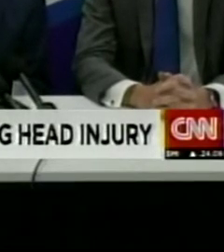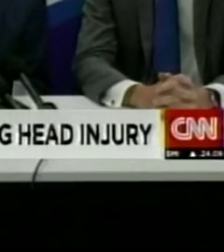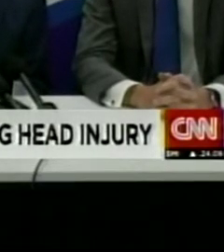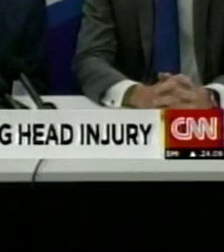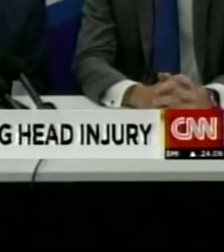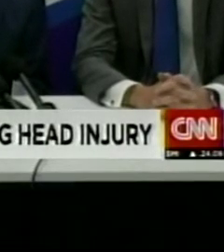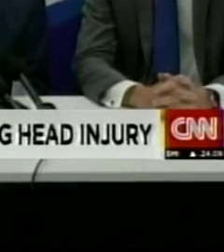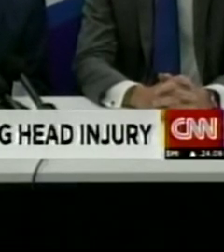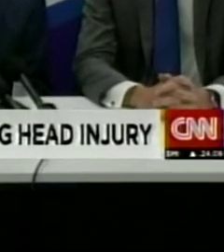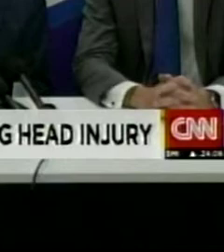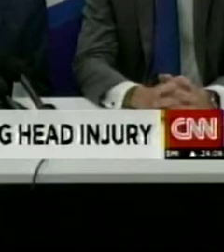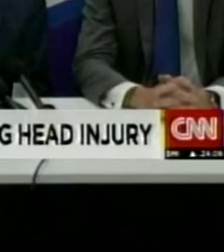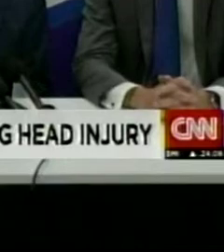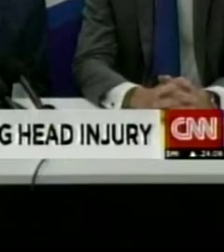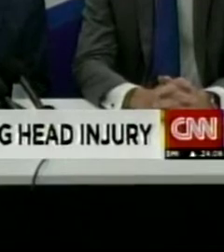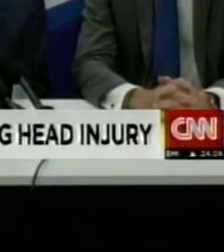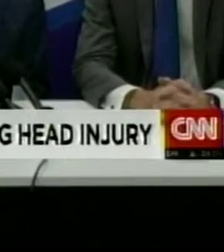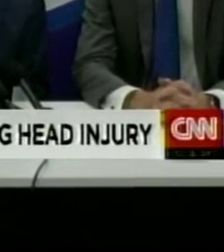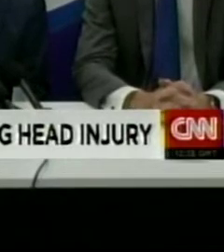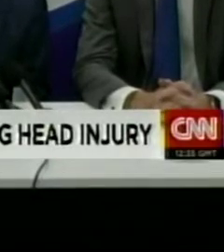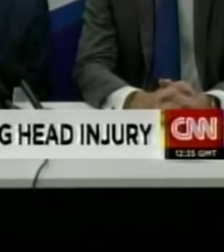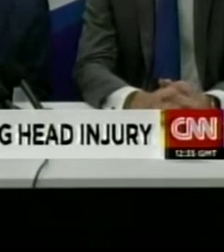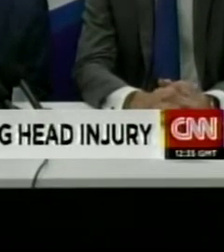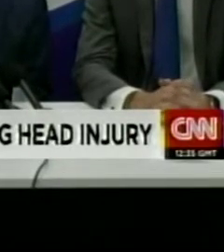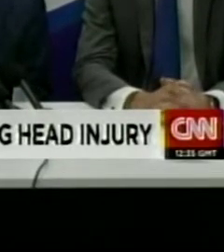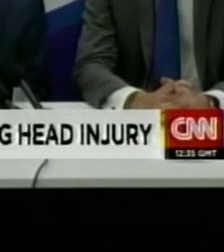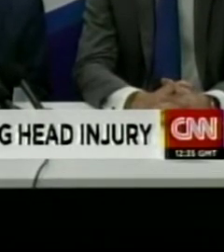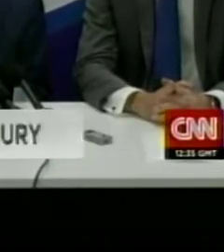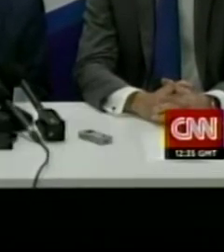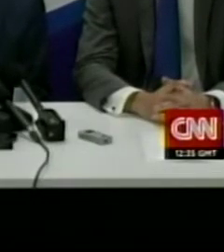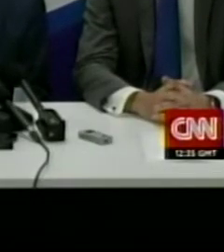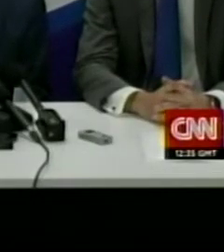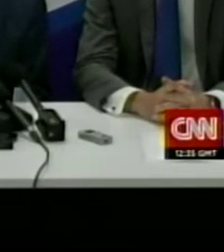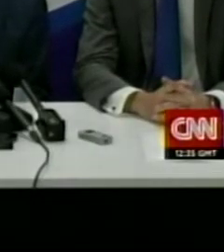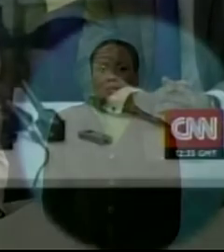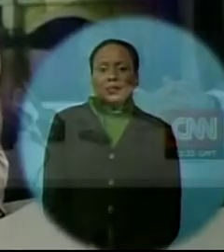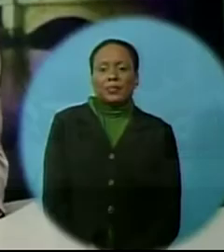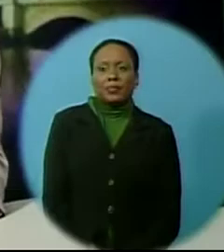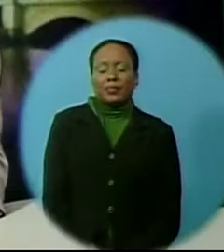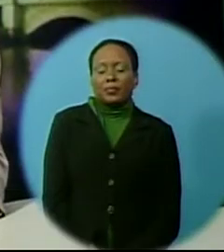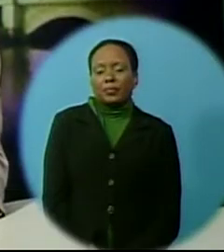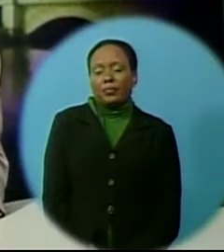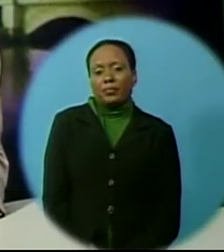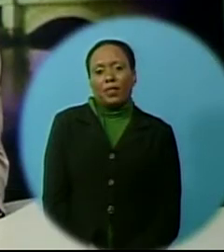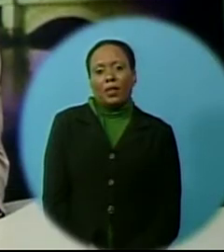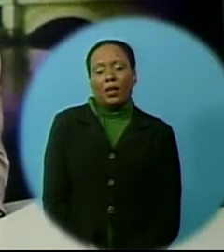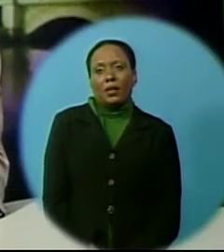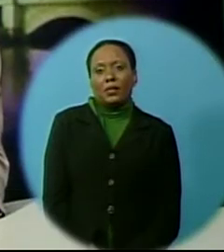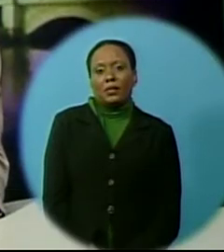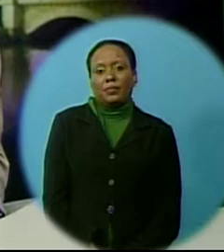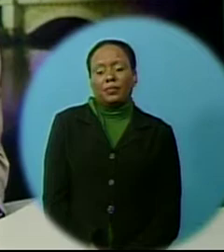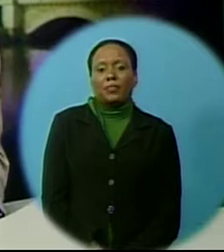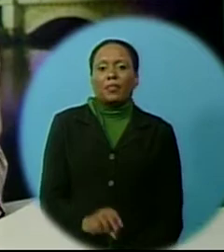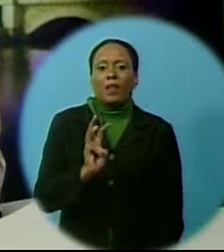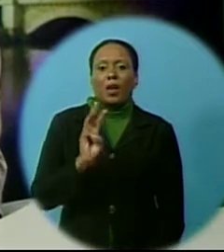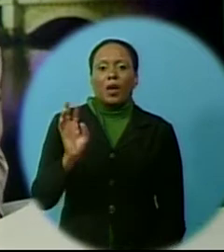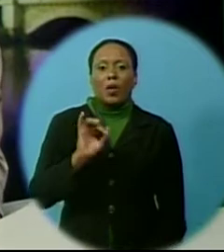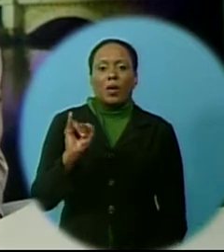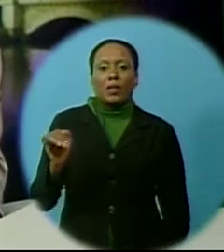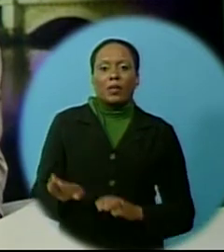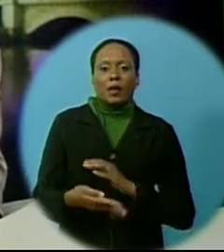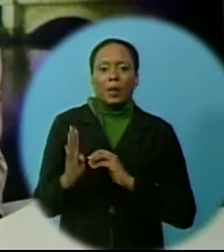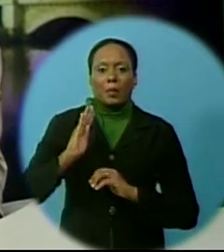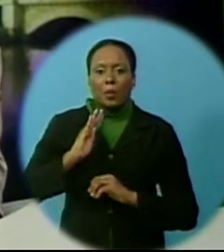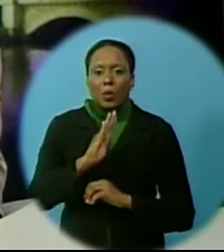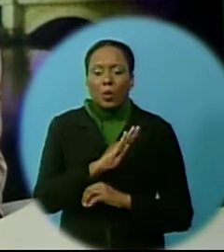all possible support from Cricket New South Wales and Cricket Australia. Well, the West Indies Cricket Board,